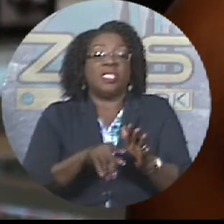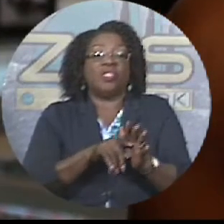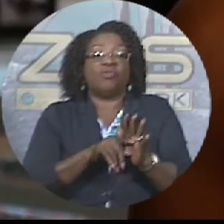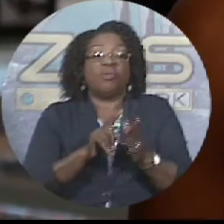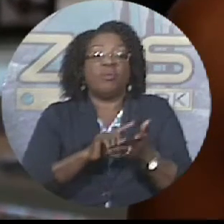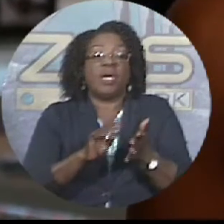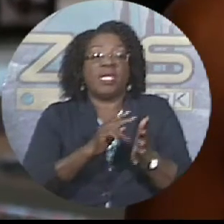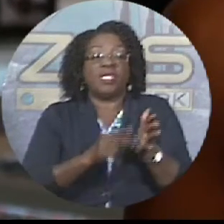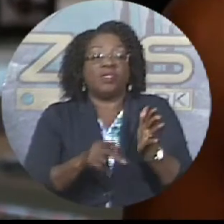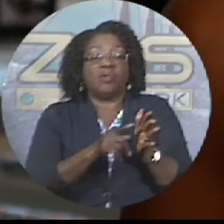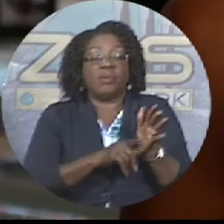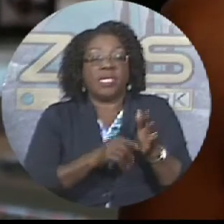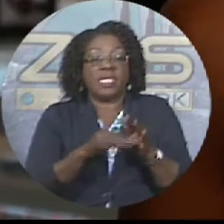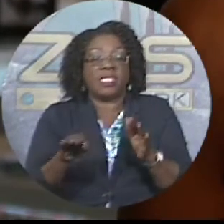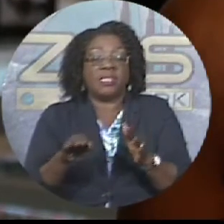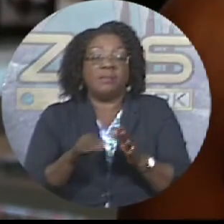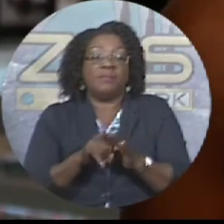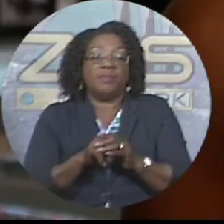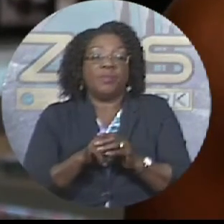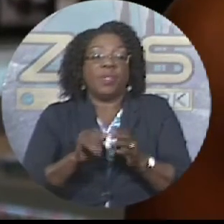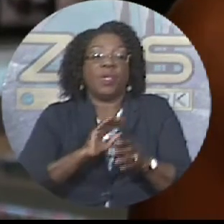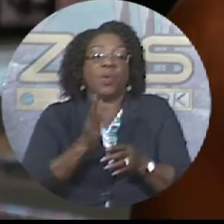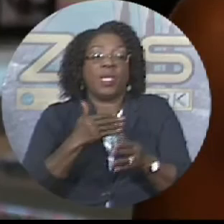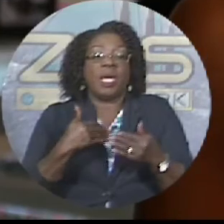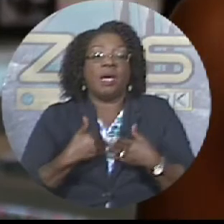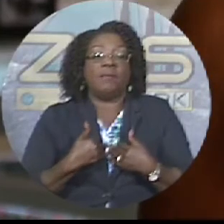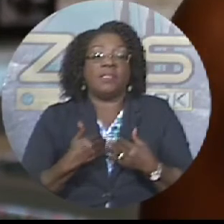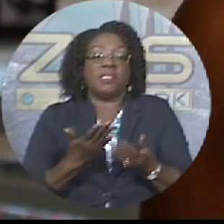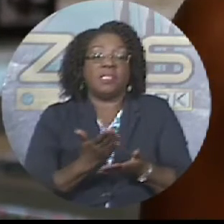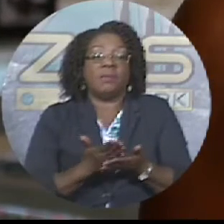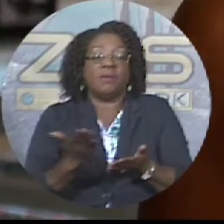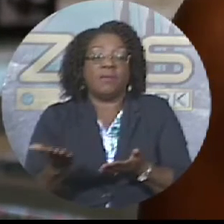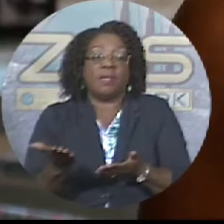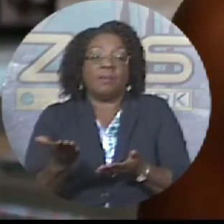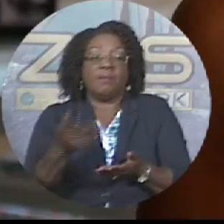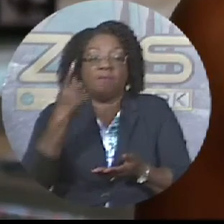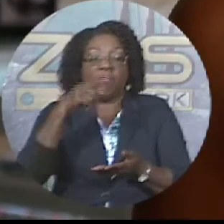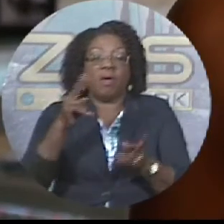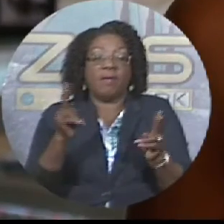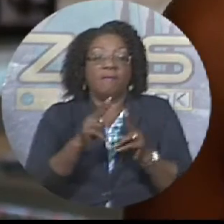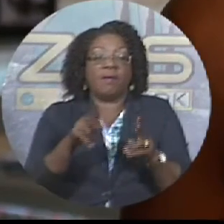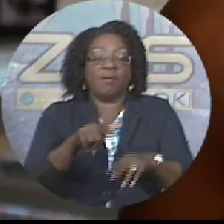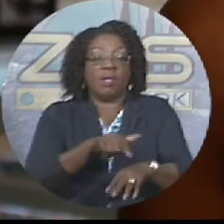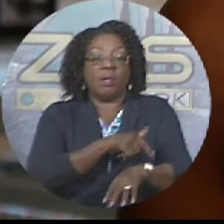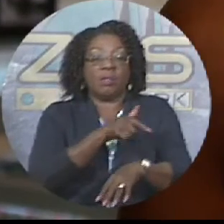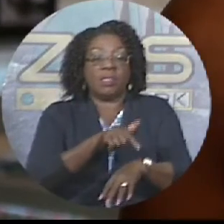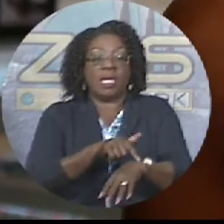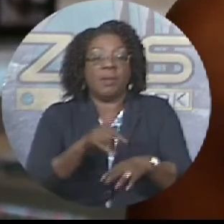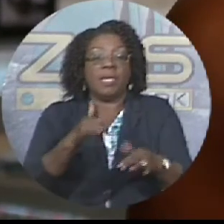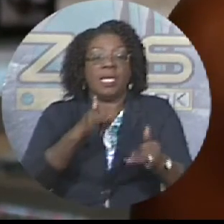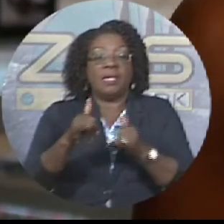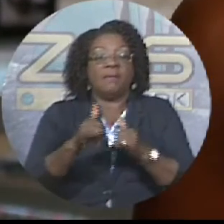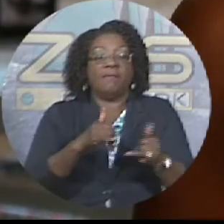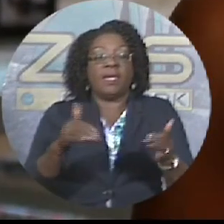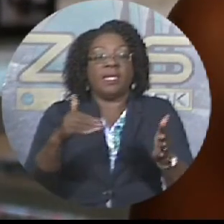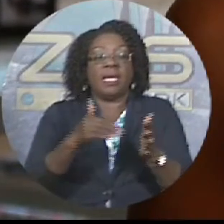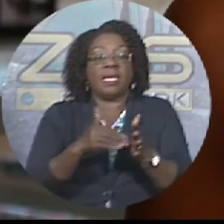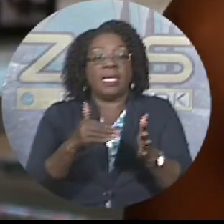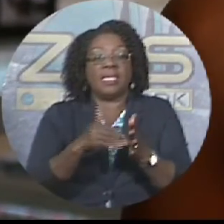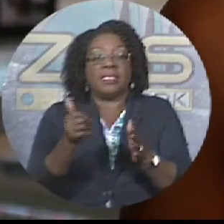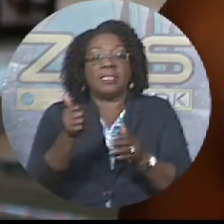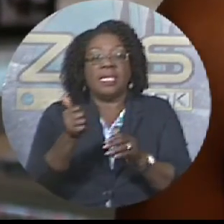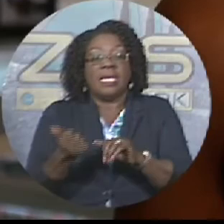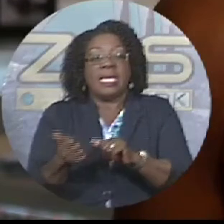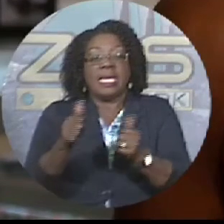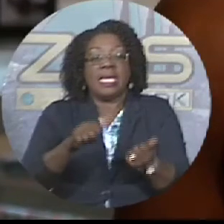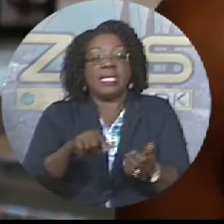stand with the Bahamas AIDS Foundation, and we have stood with them for a very long time in the fight against HIV/AIDS in the